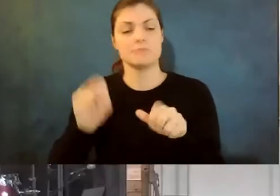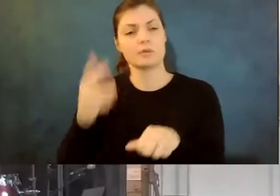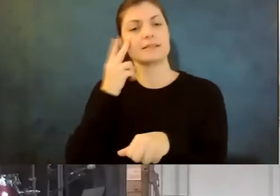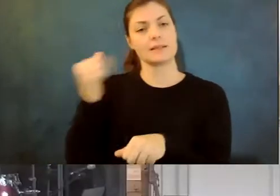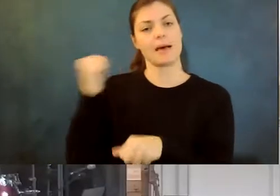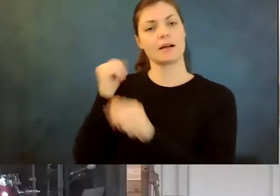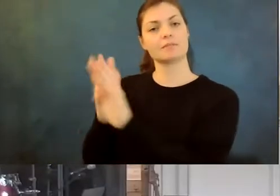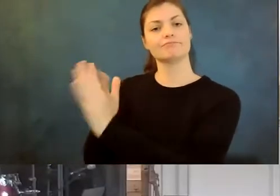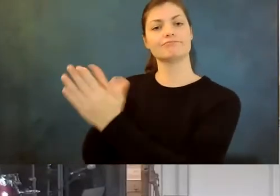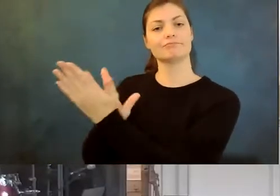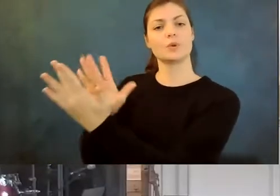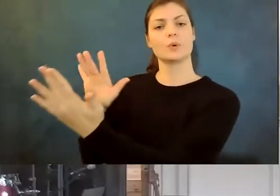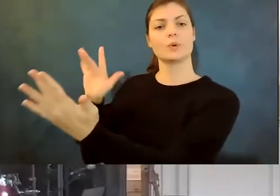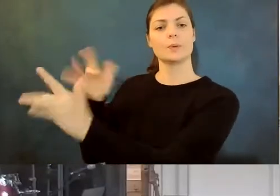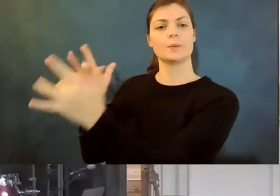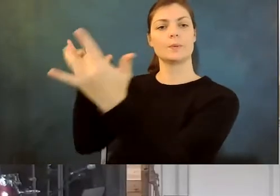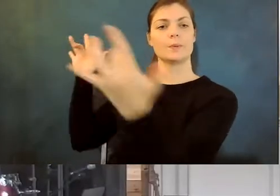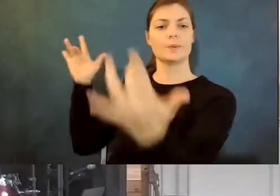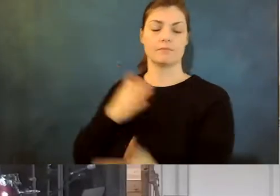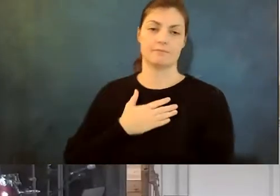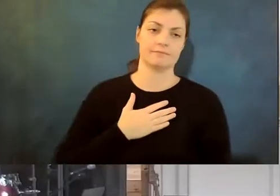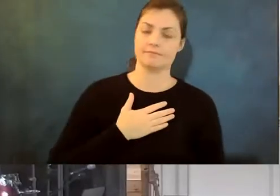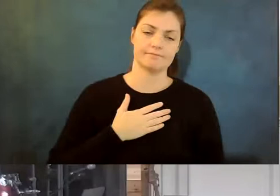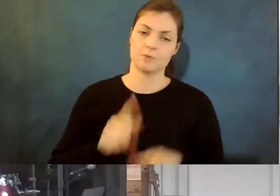But my face shall not be seen.